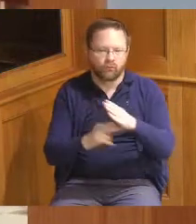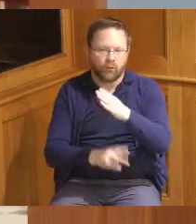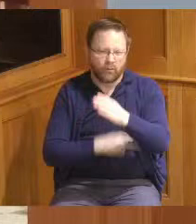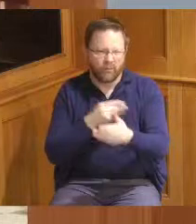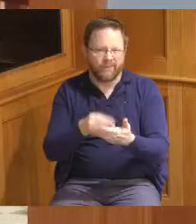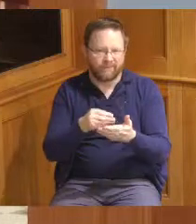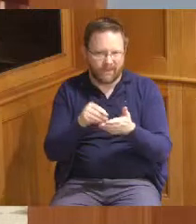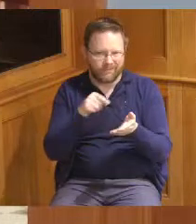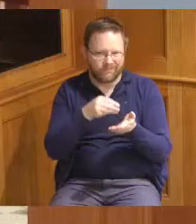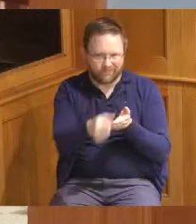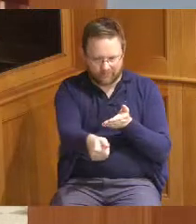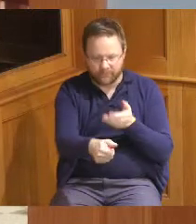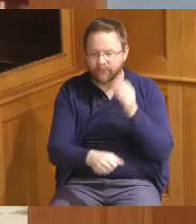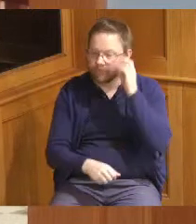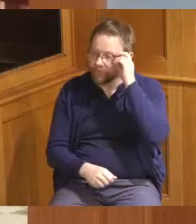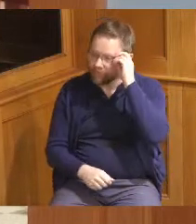funds.